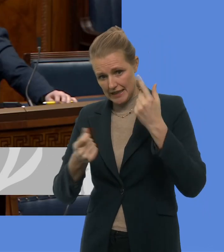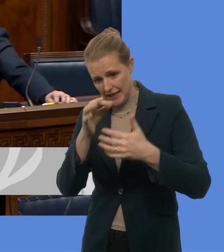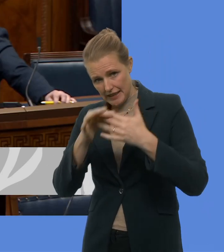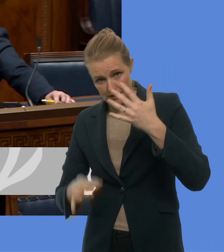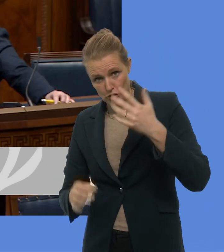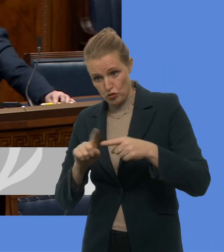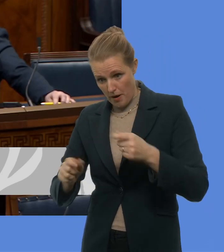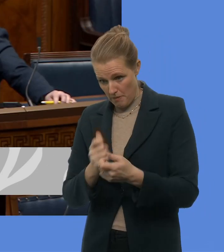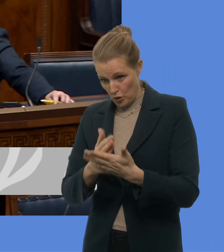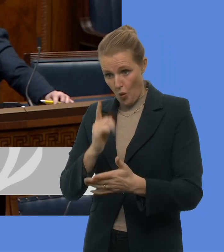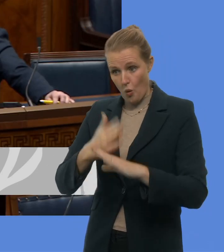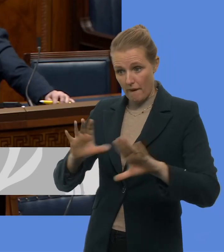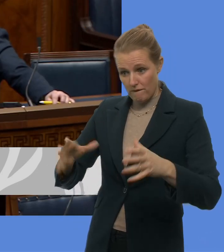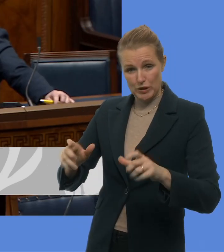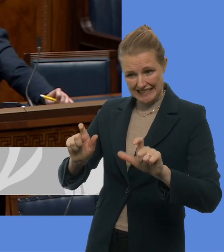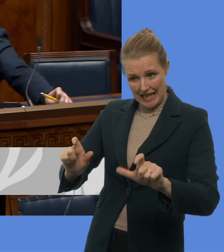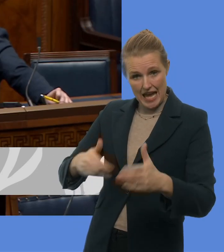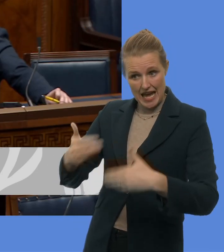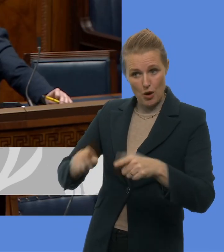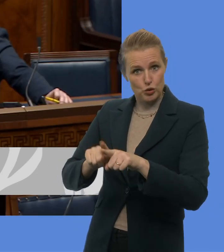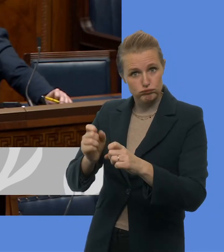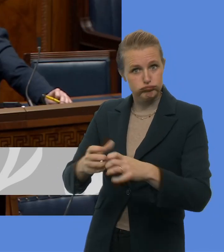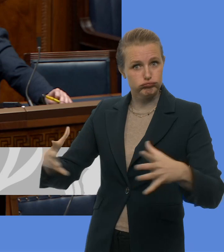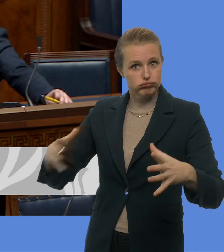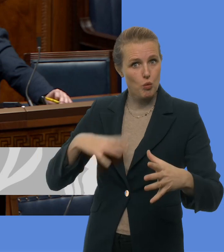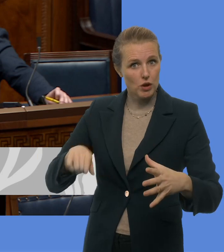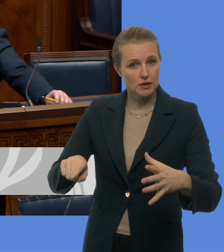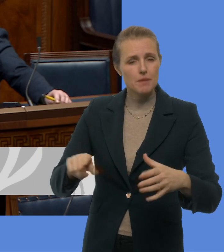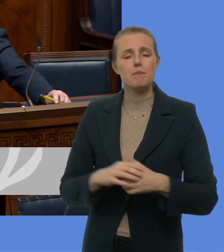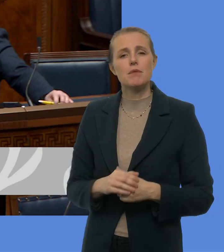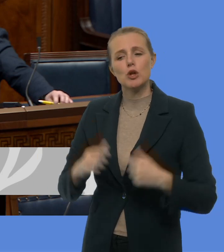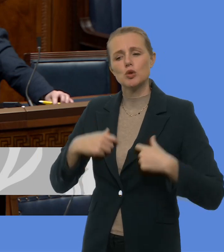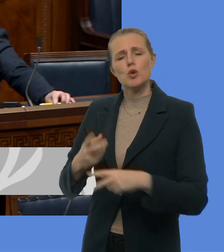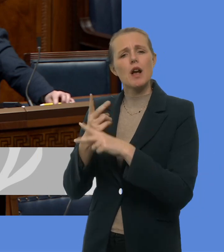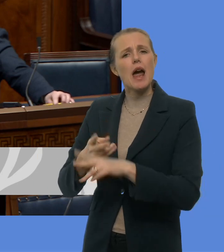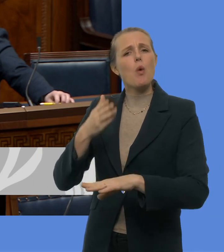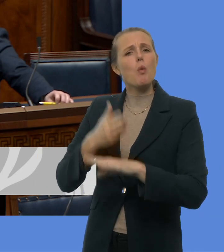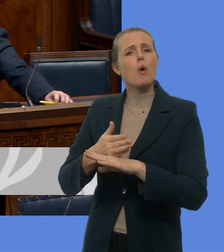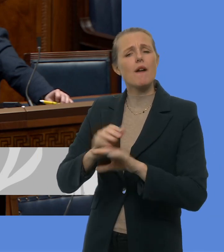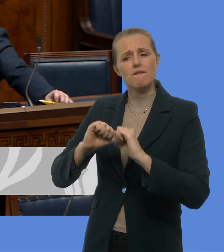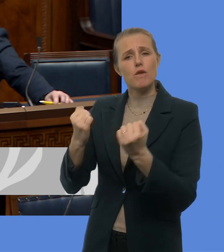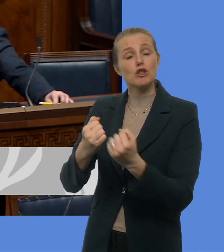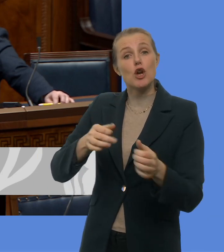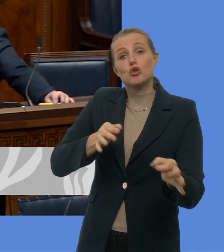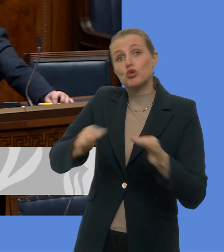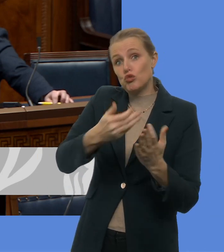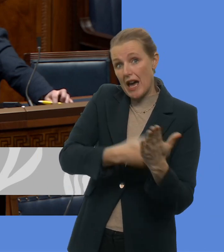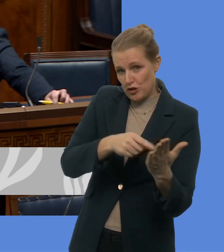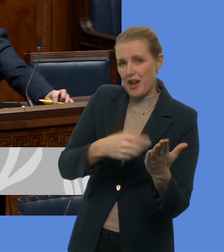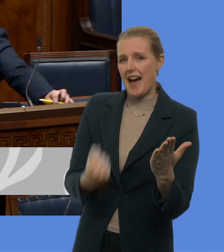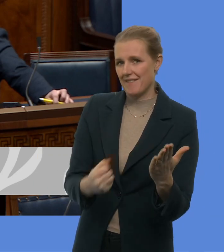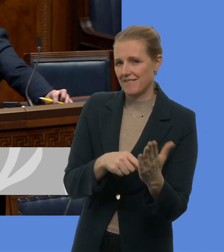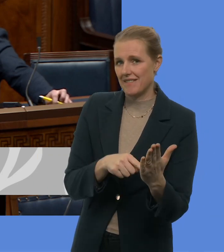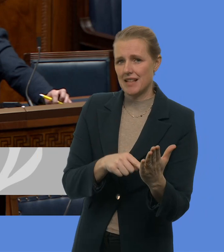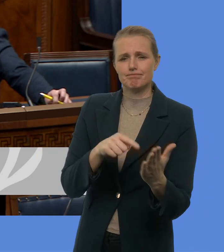and sustain that workforce. I've already referenced the social care workforce strategy. That will be key to addressing recruitment and